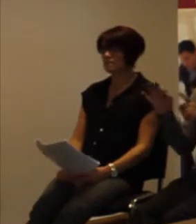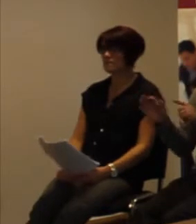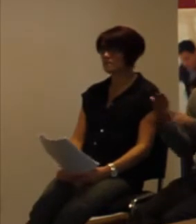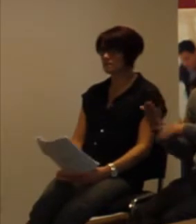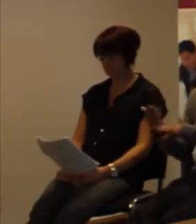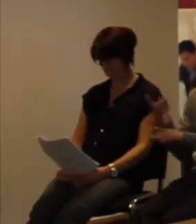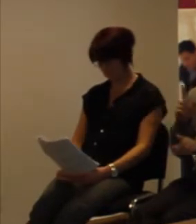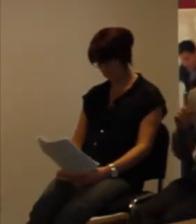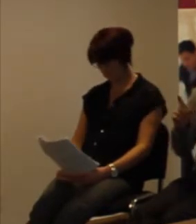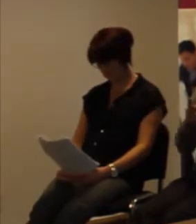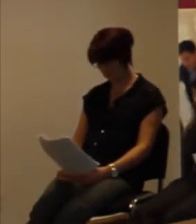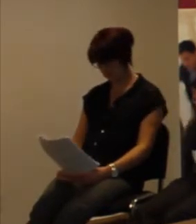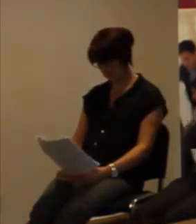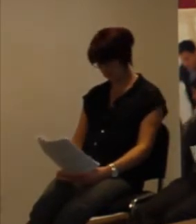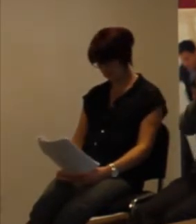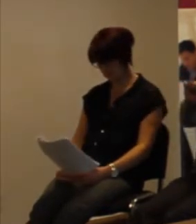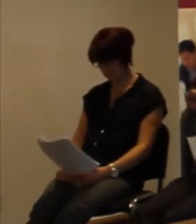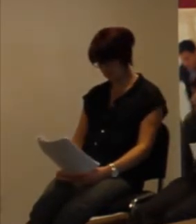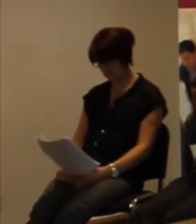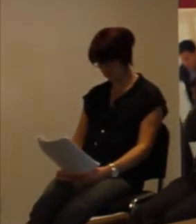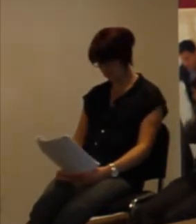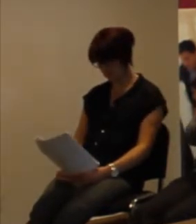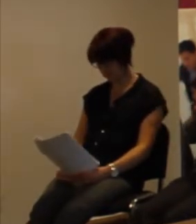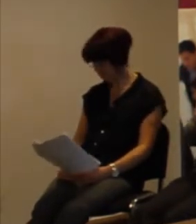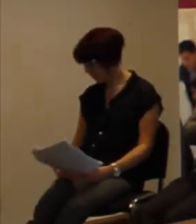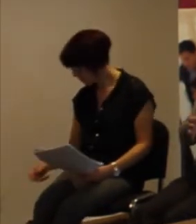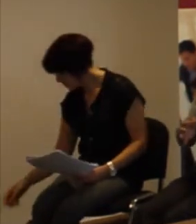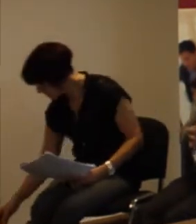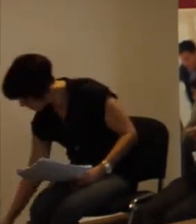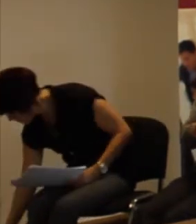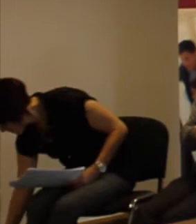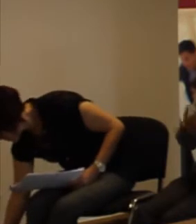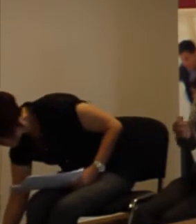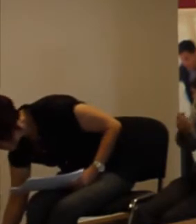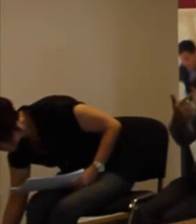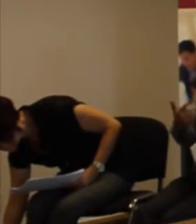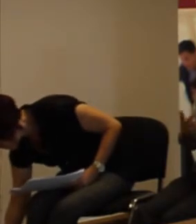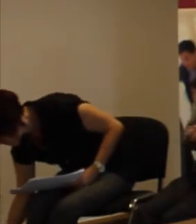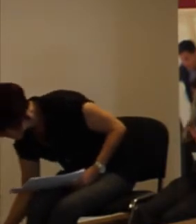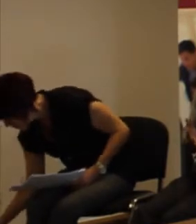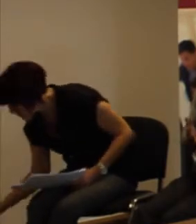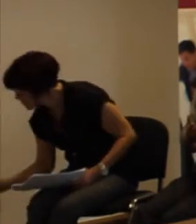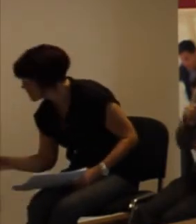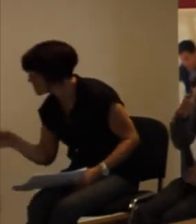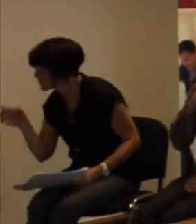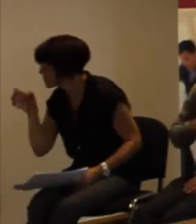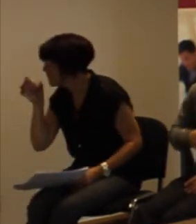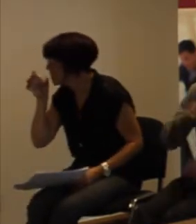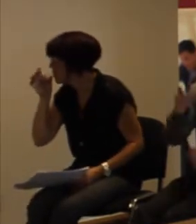if your assessment strategy is permission required, then you need to follow a